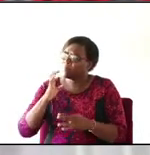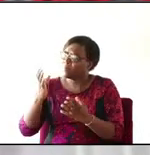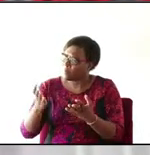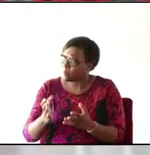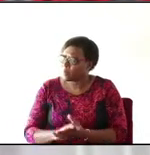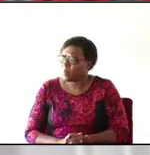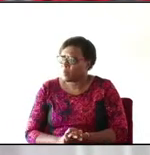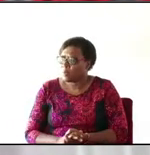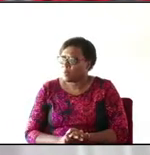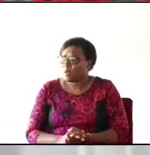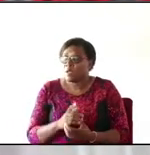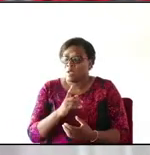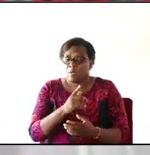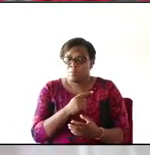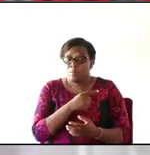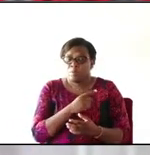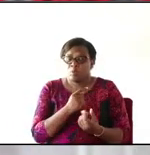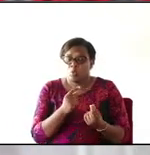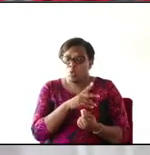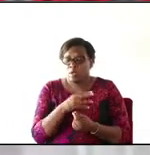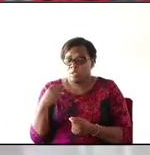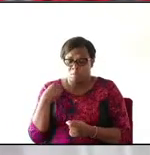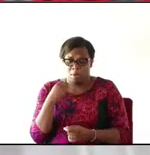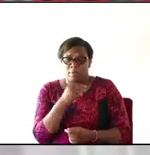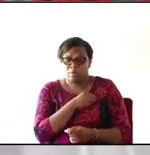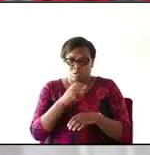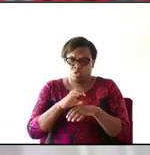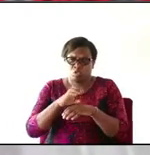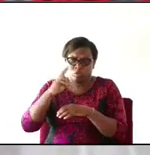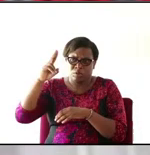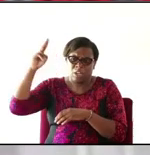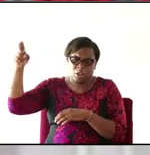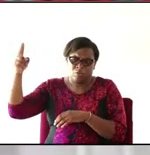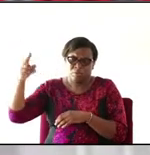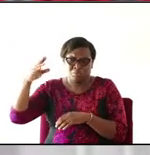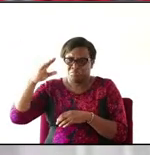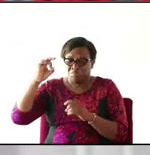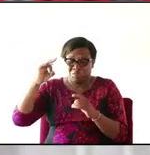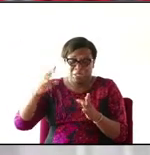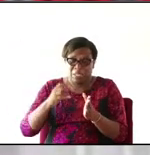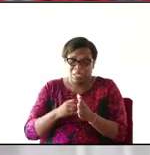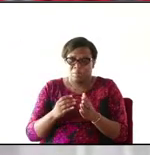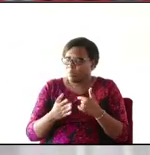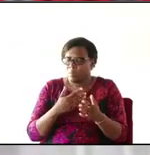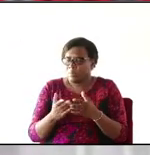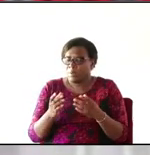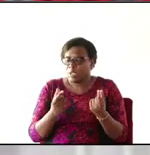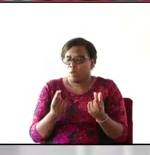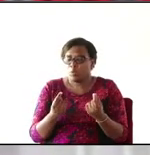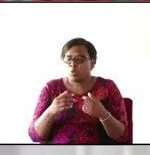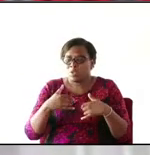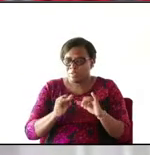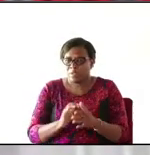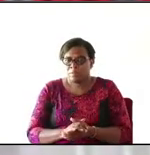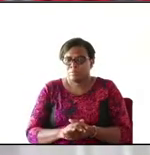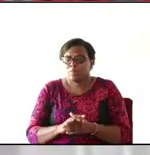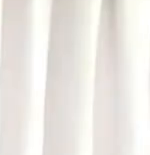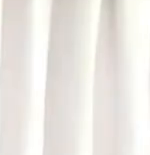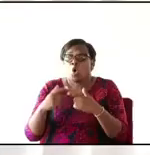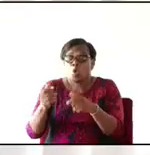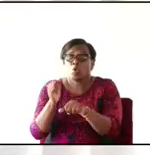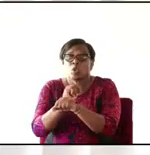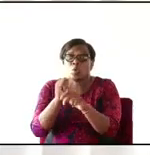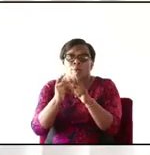that I do with my church members. I know they don't like it, but I do it. I go into their workplace to visit